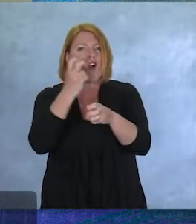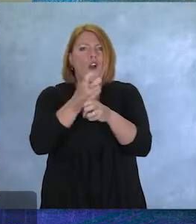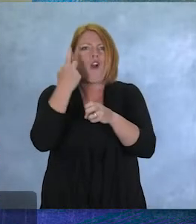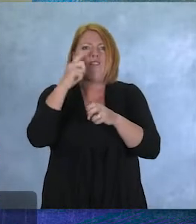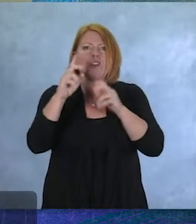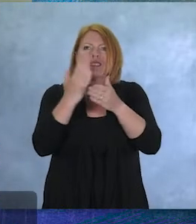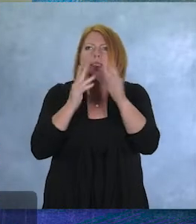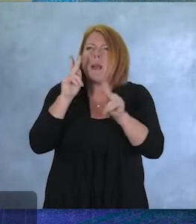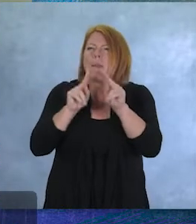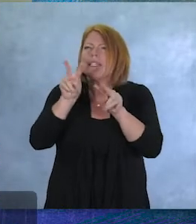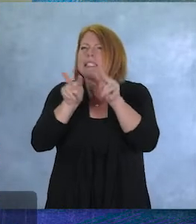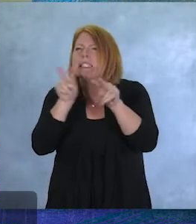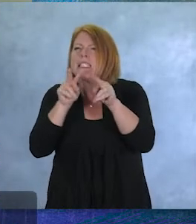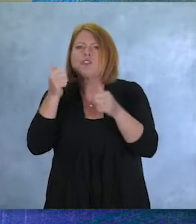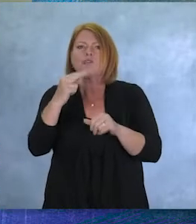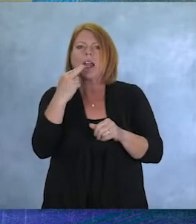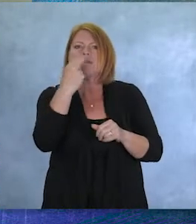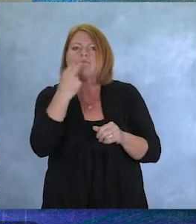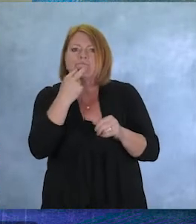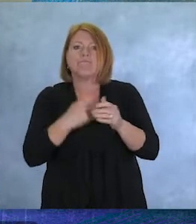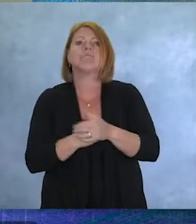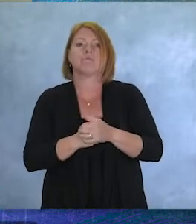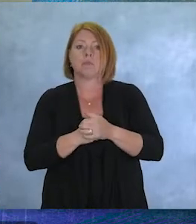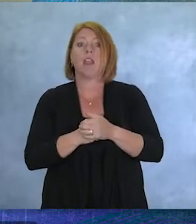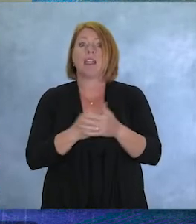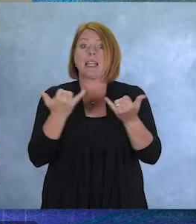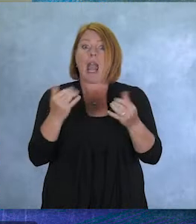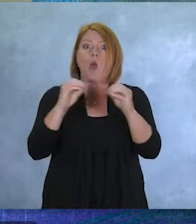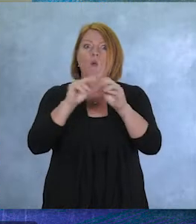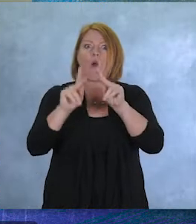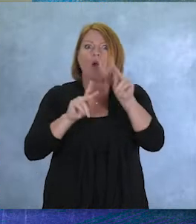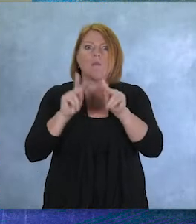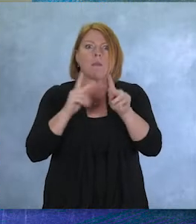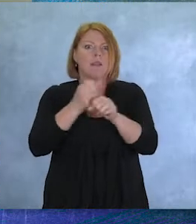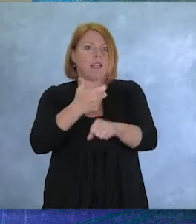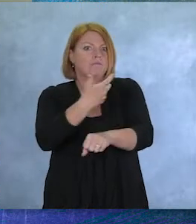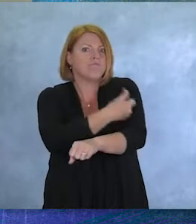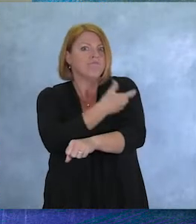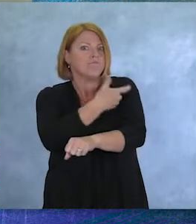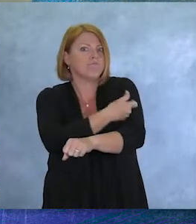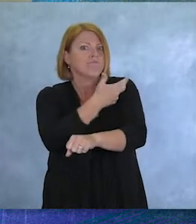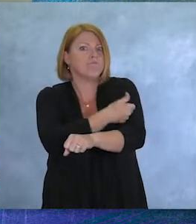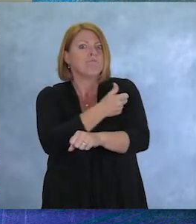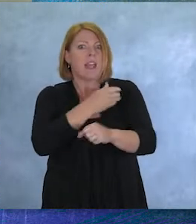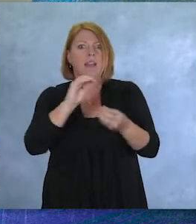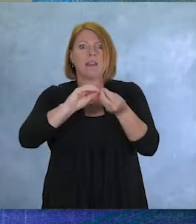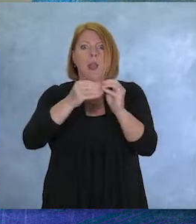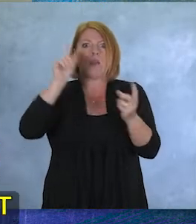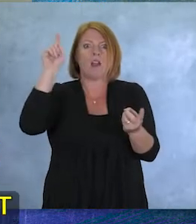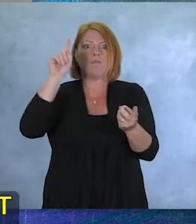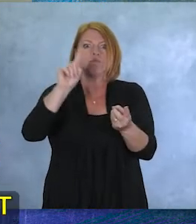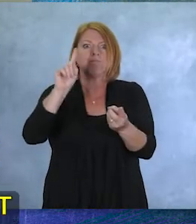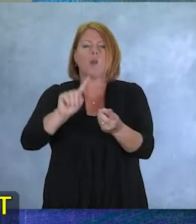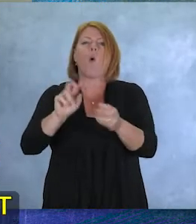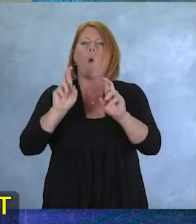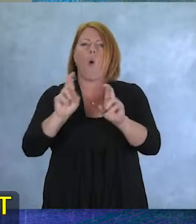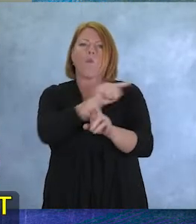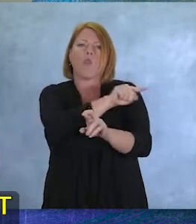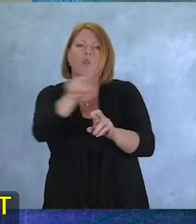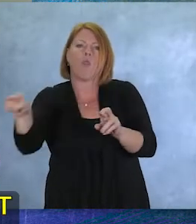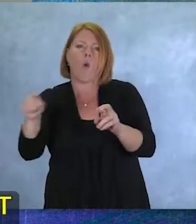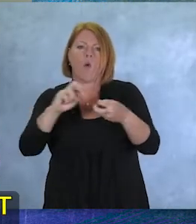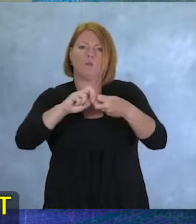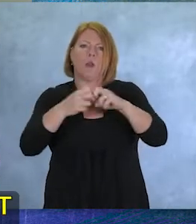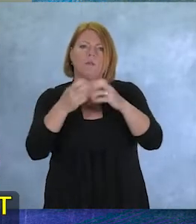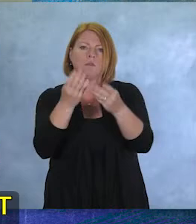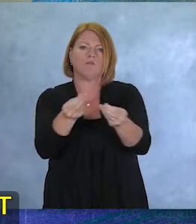hard of hearing to understand others. As more people are vaccinated, we hope these issues can be resolved. I encourage everyone to get